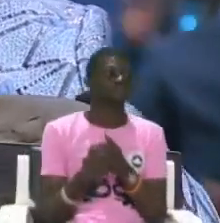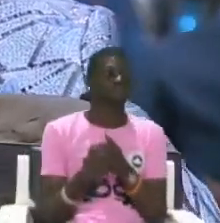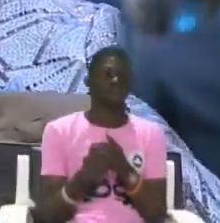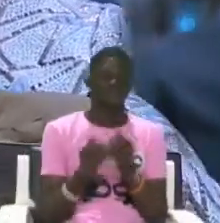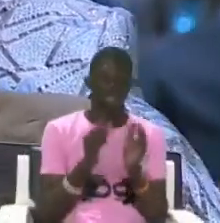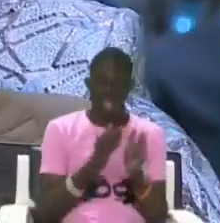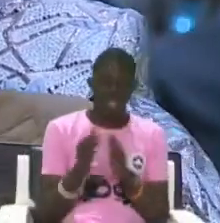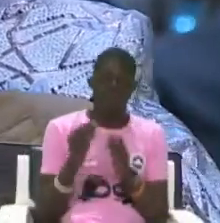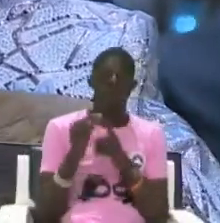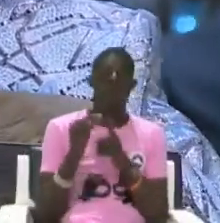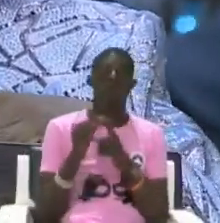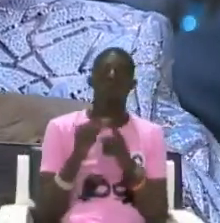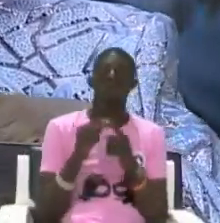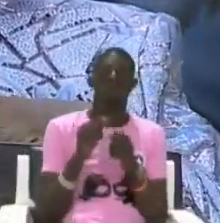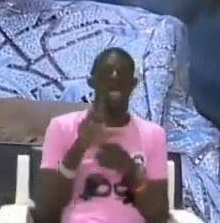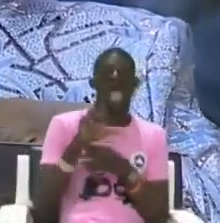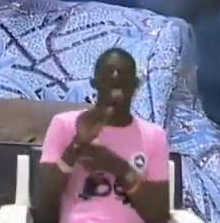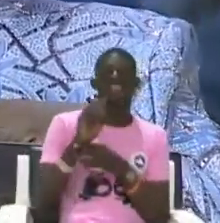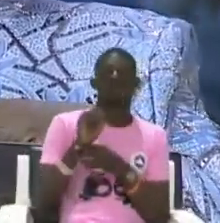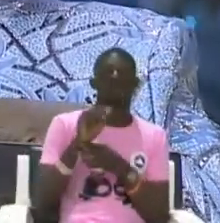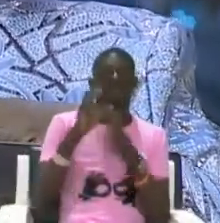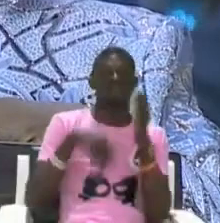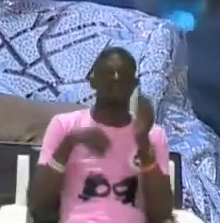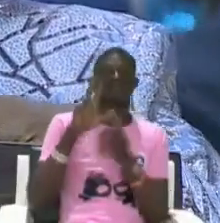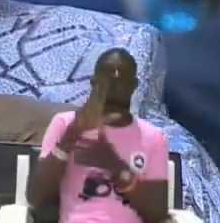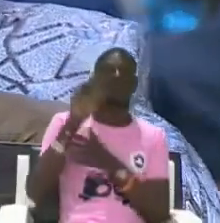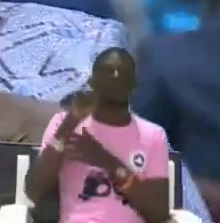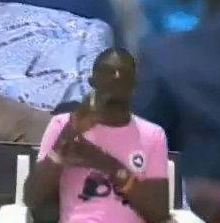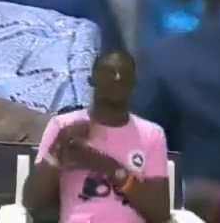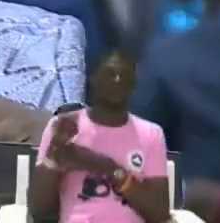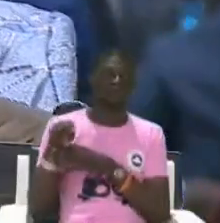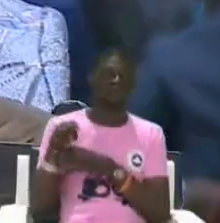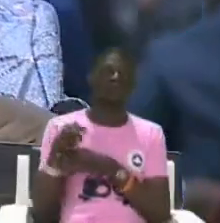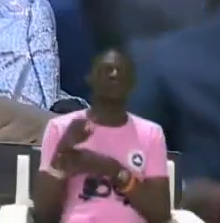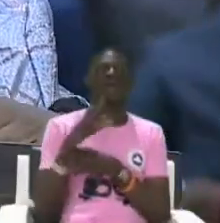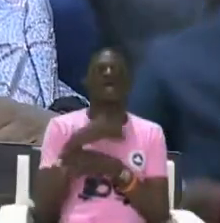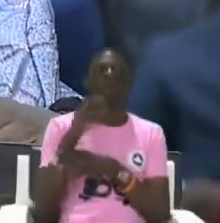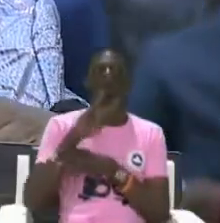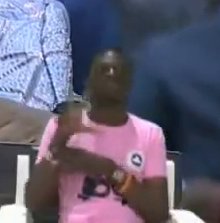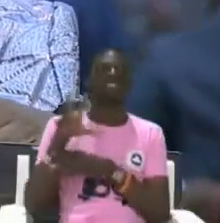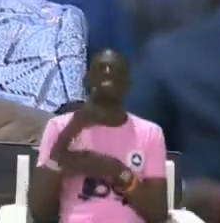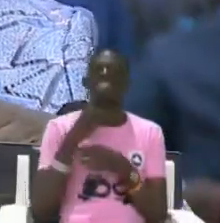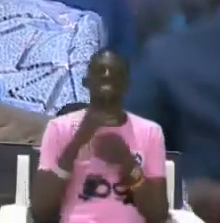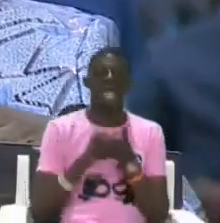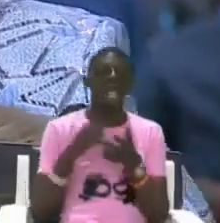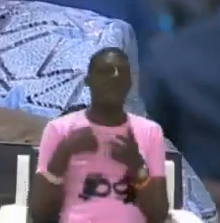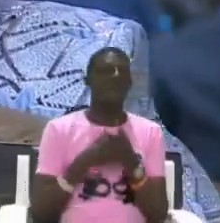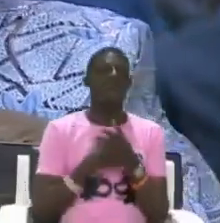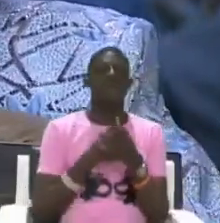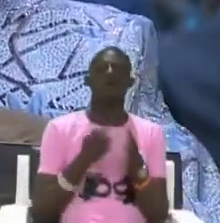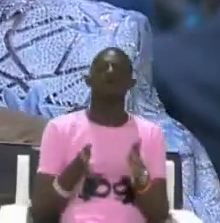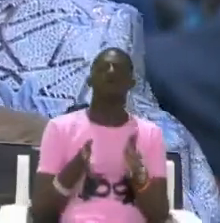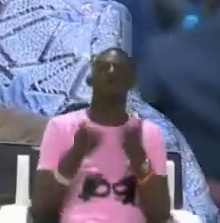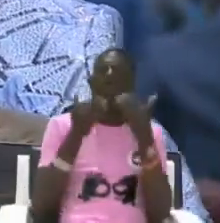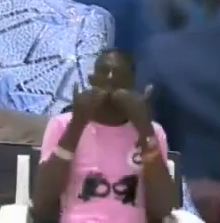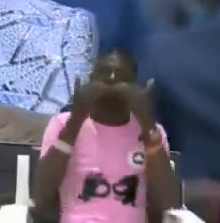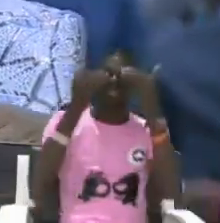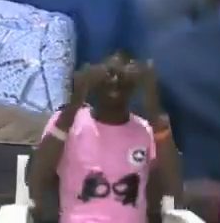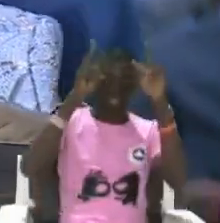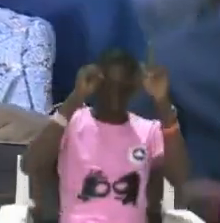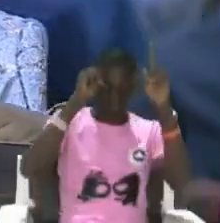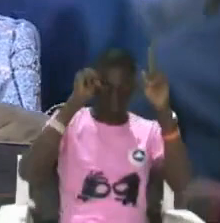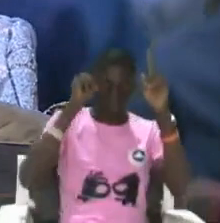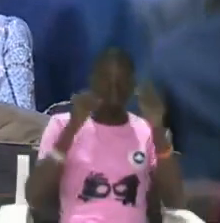According to the book of Lamentations, chapter 3, verse 22 and 23, we are going to thank him. Because